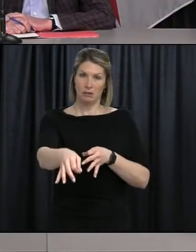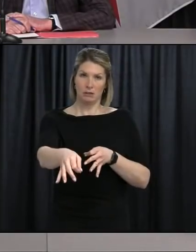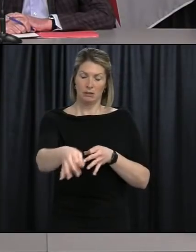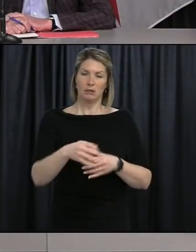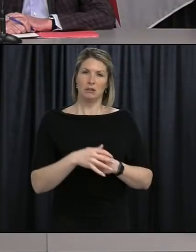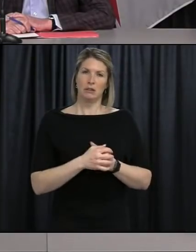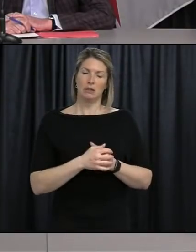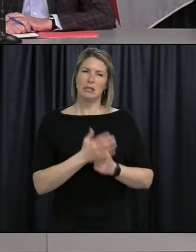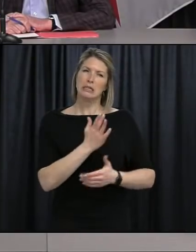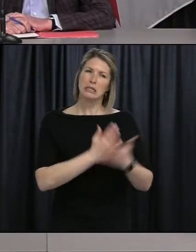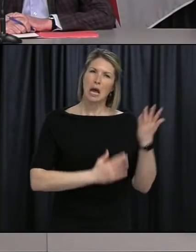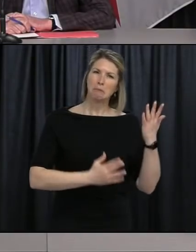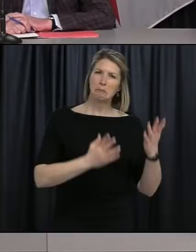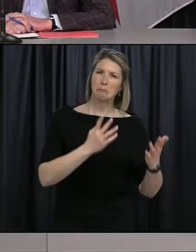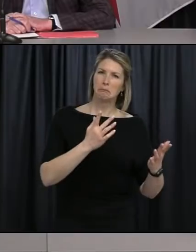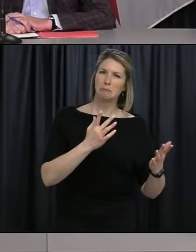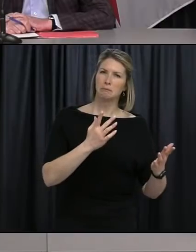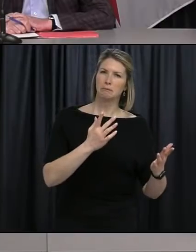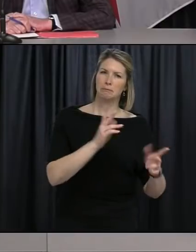questioning why instead